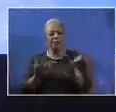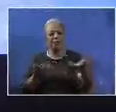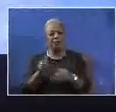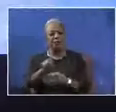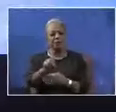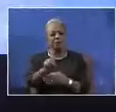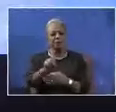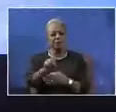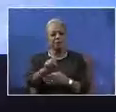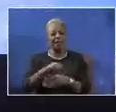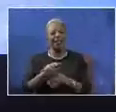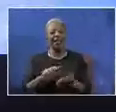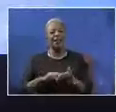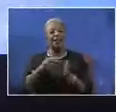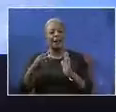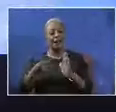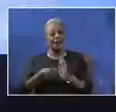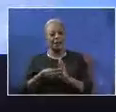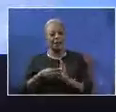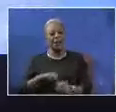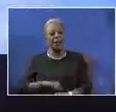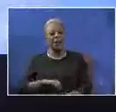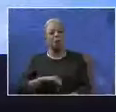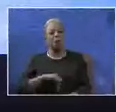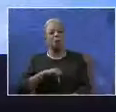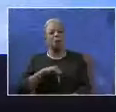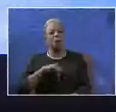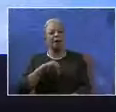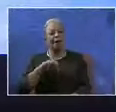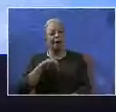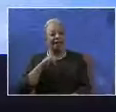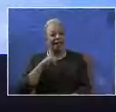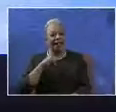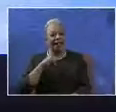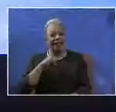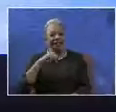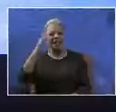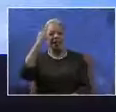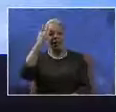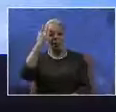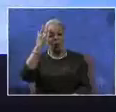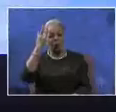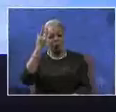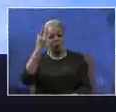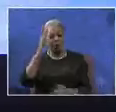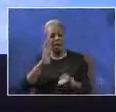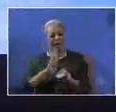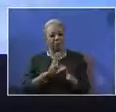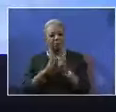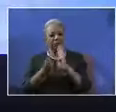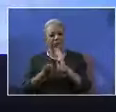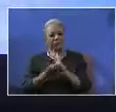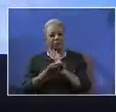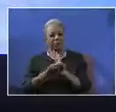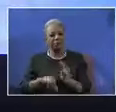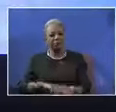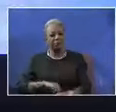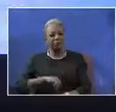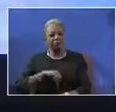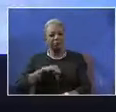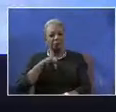pride. Why do you take pride in the